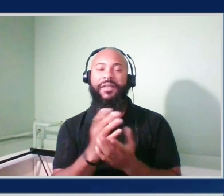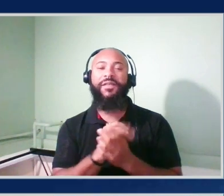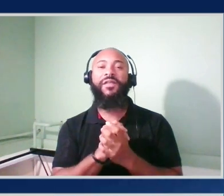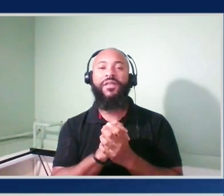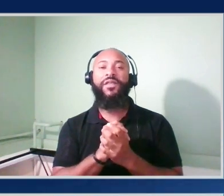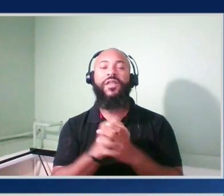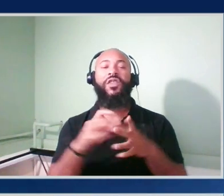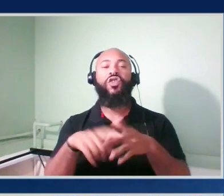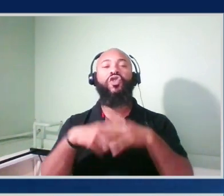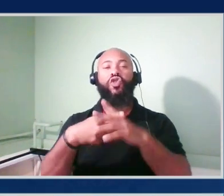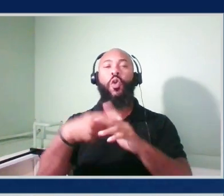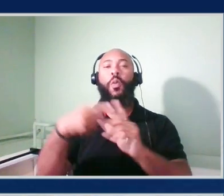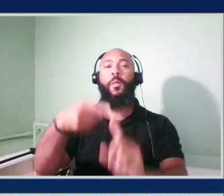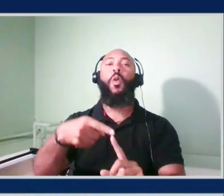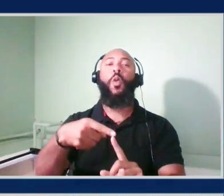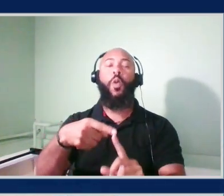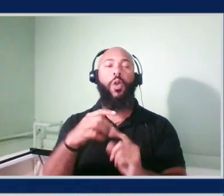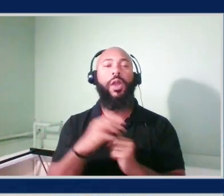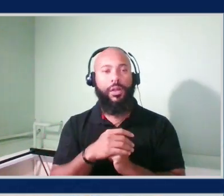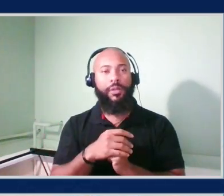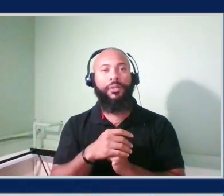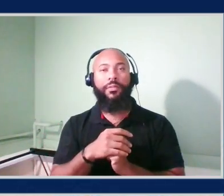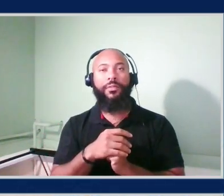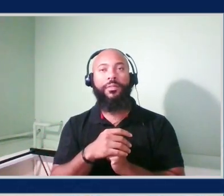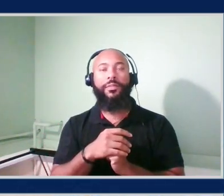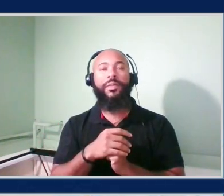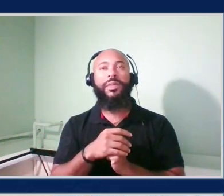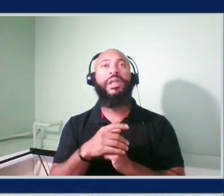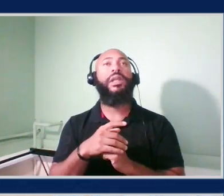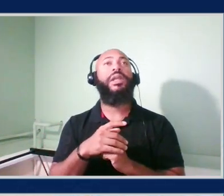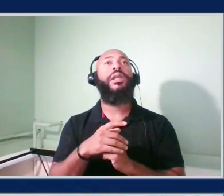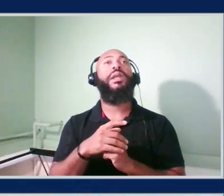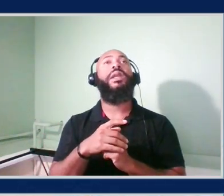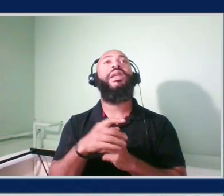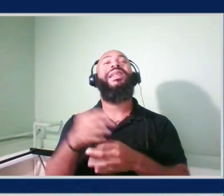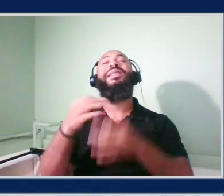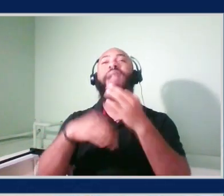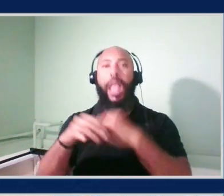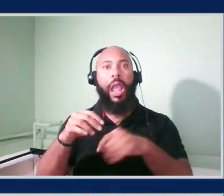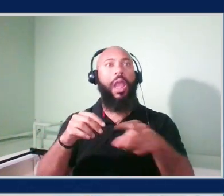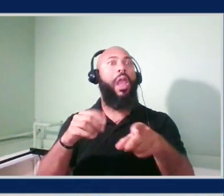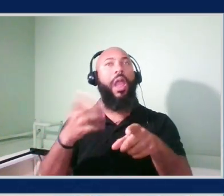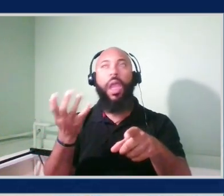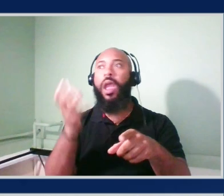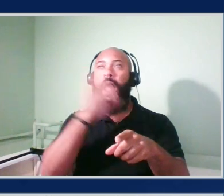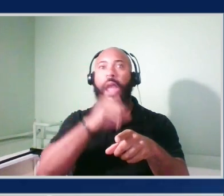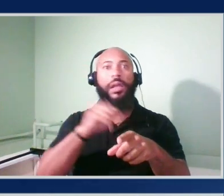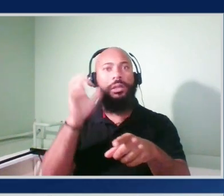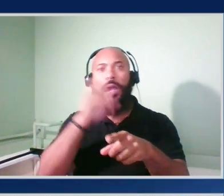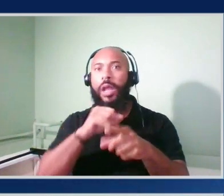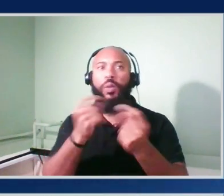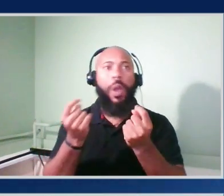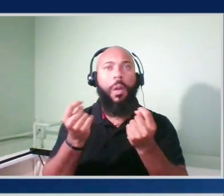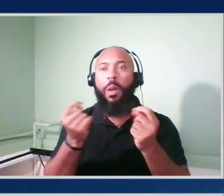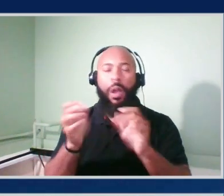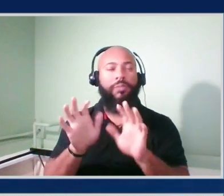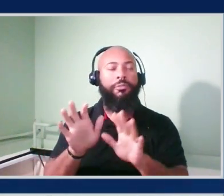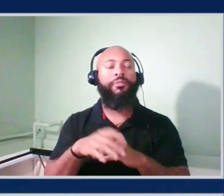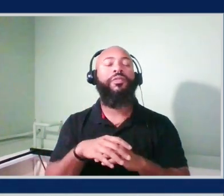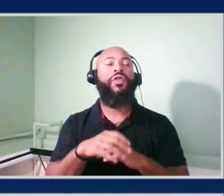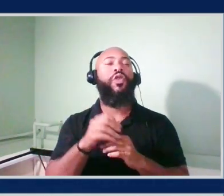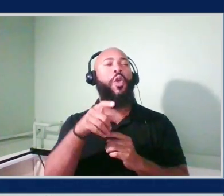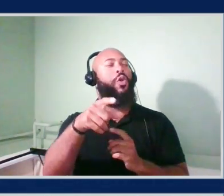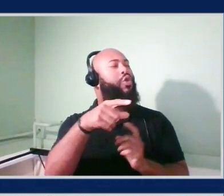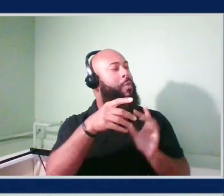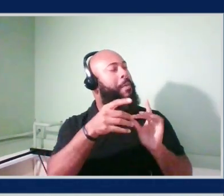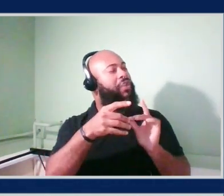starting point instead of just letting you guess. Takes the guesswork out, essentially. So you mentioned documentation, and